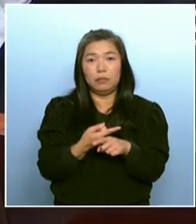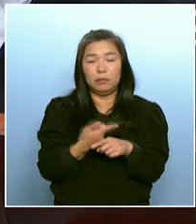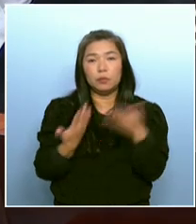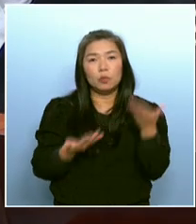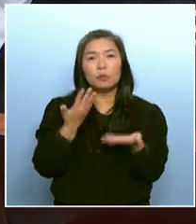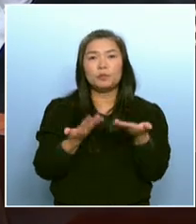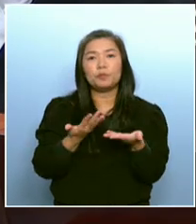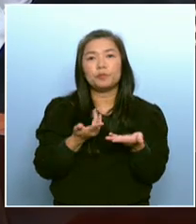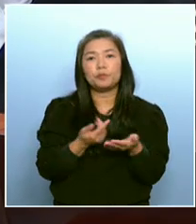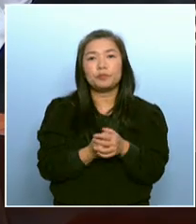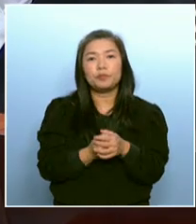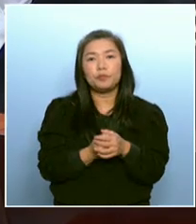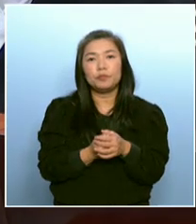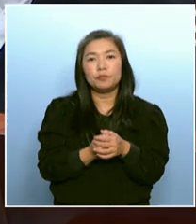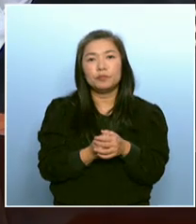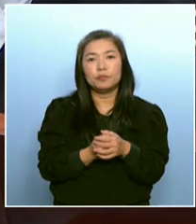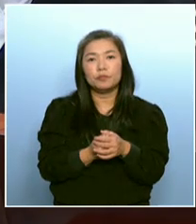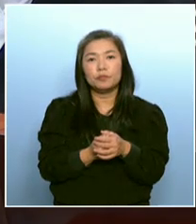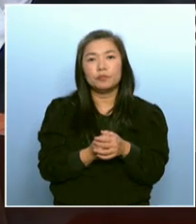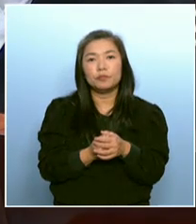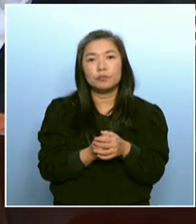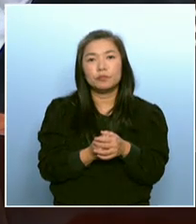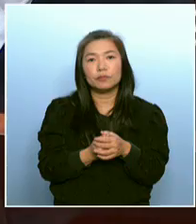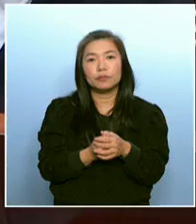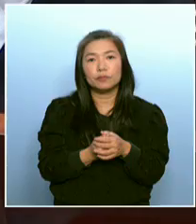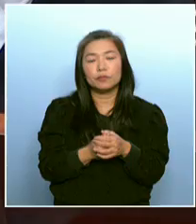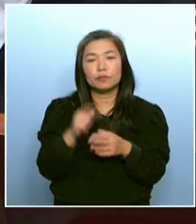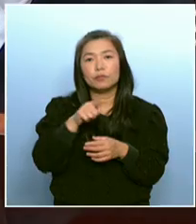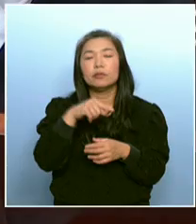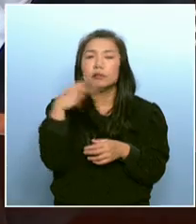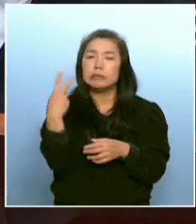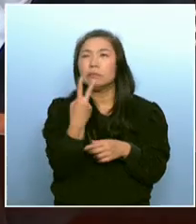Say the 3 facilities are built,